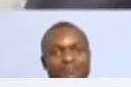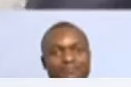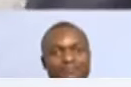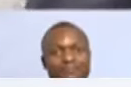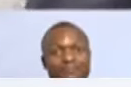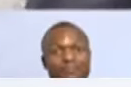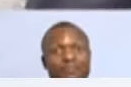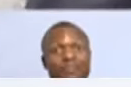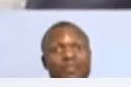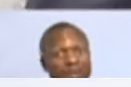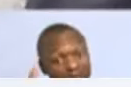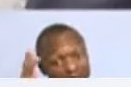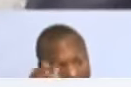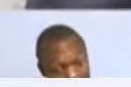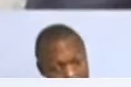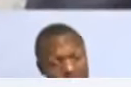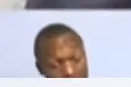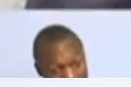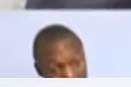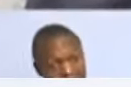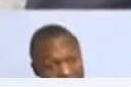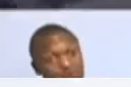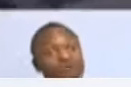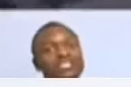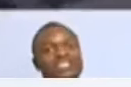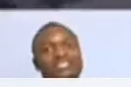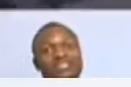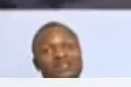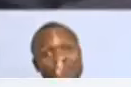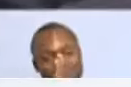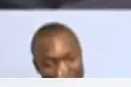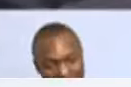I shall continue under your instruction, Madam Speaker.